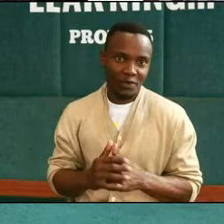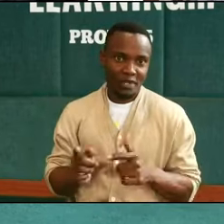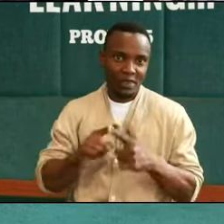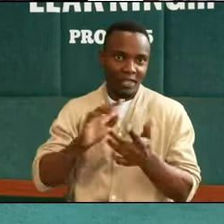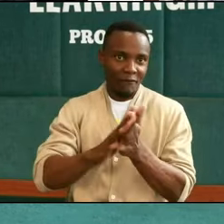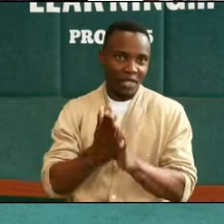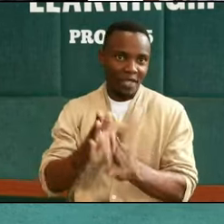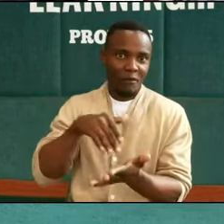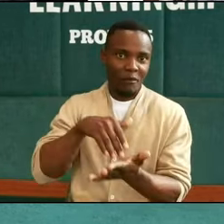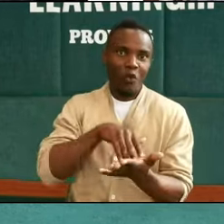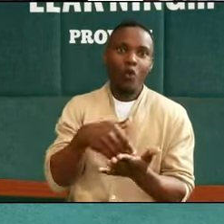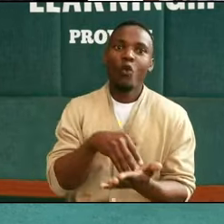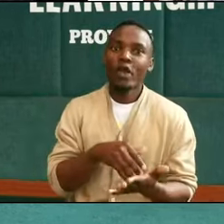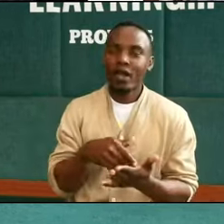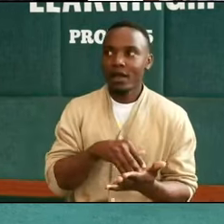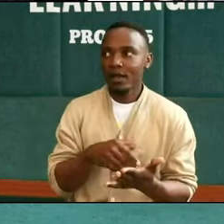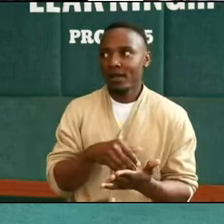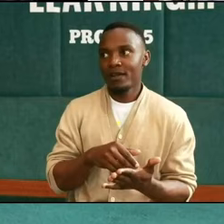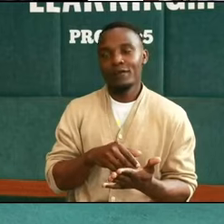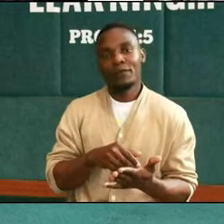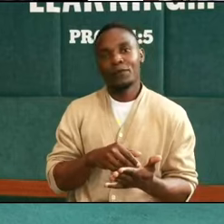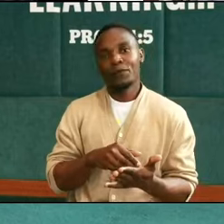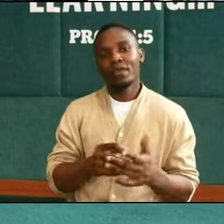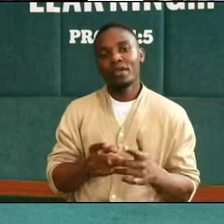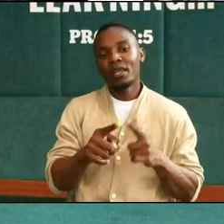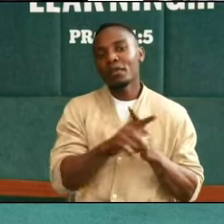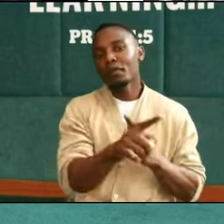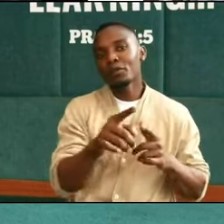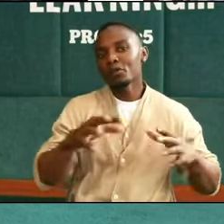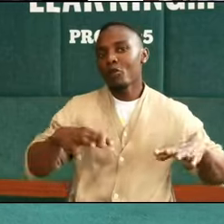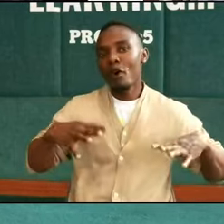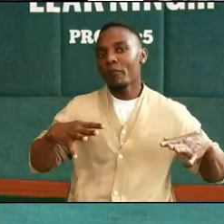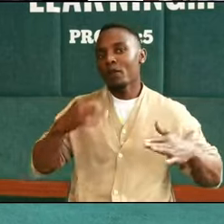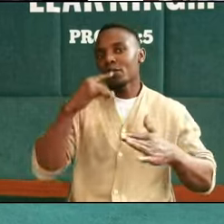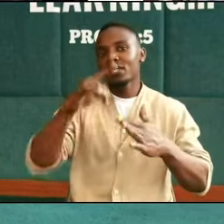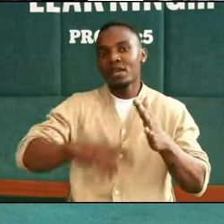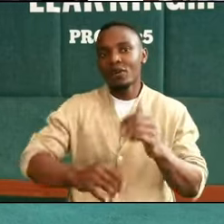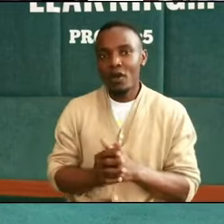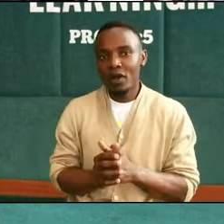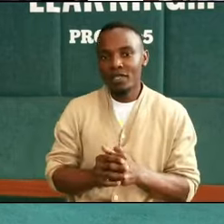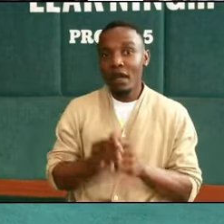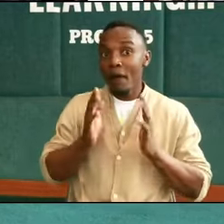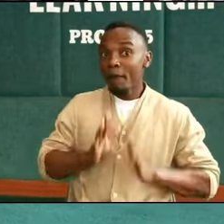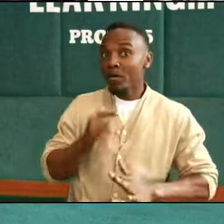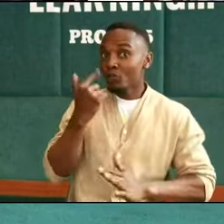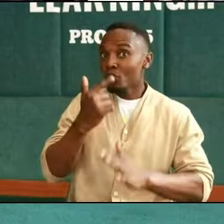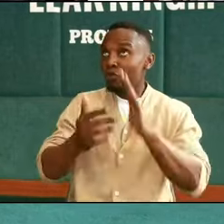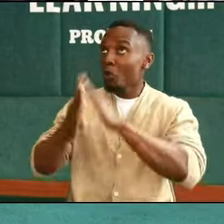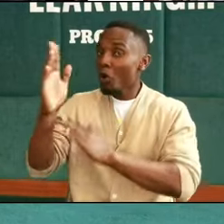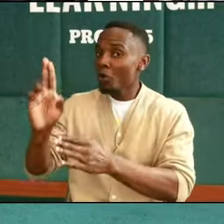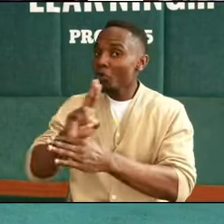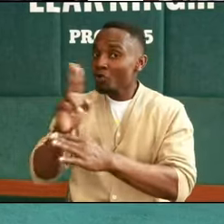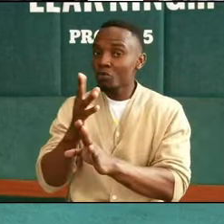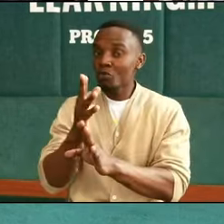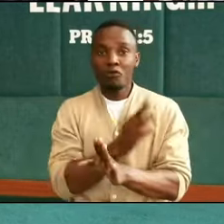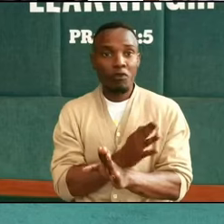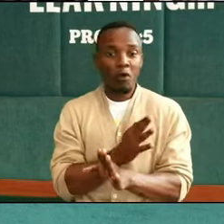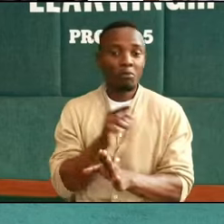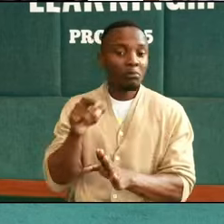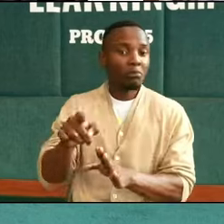him and they went around showing him to everybody, saying, look, the person who God was using, look, he has no strength.